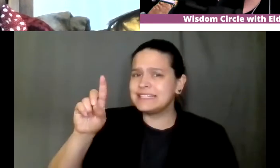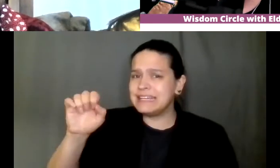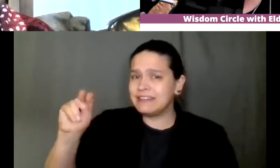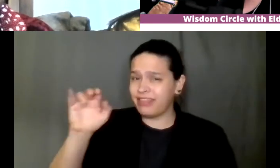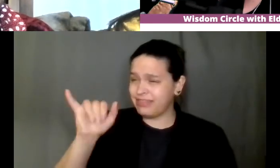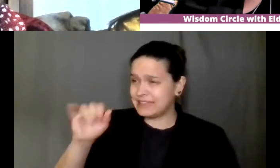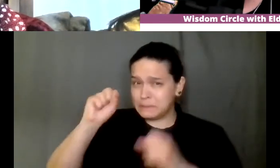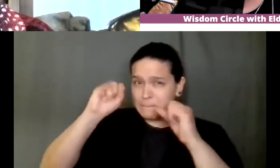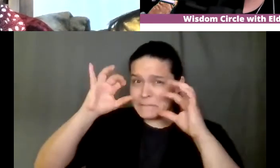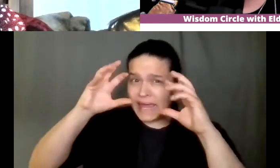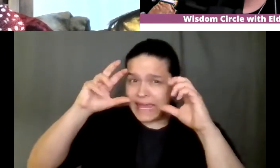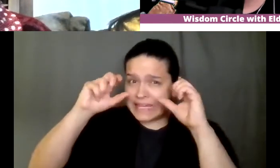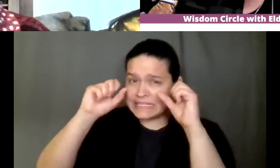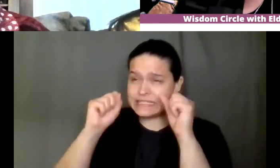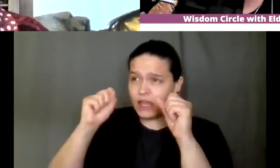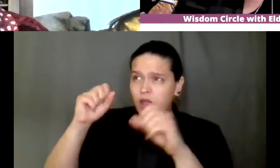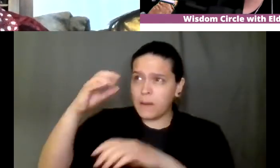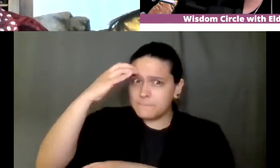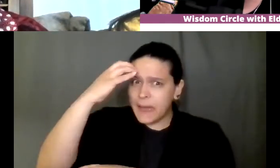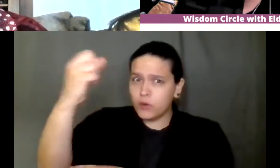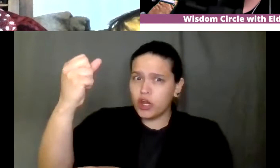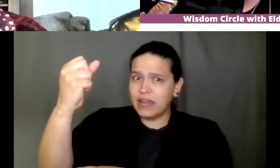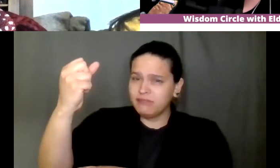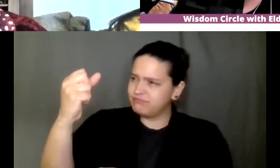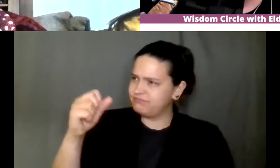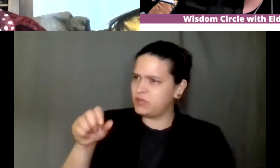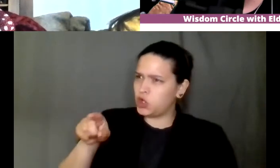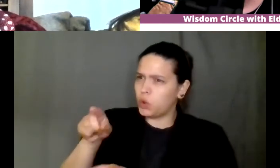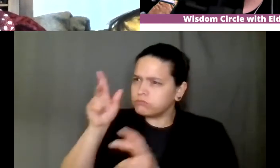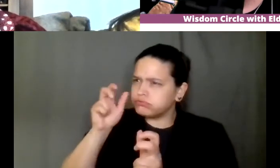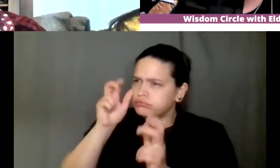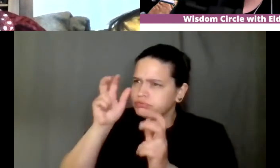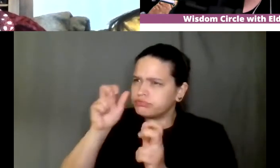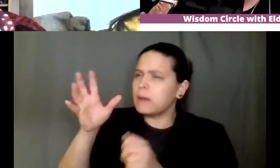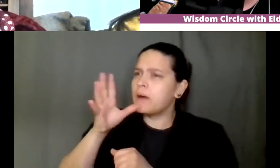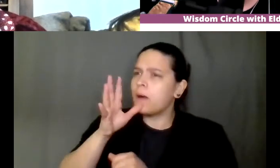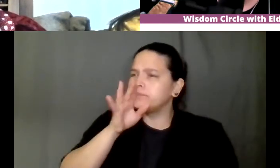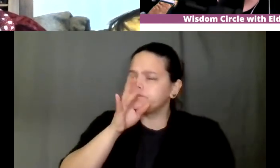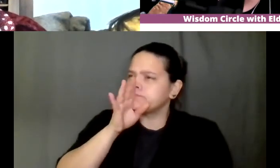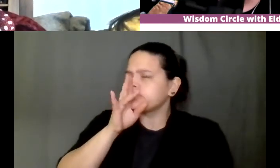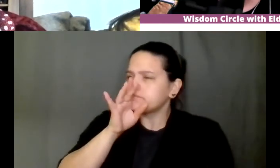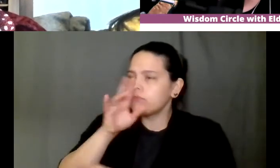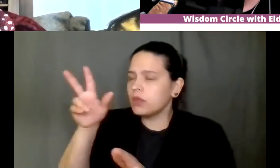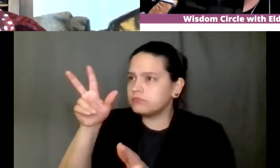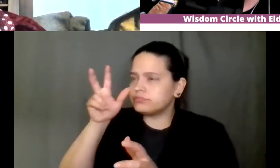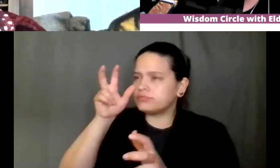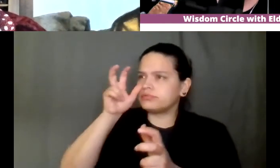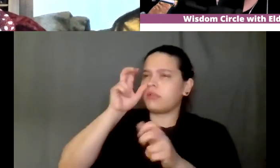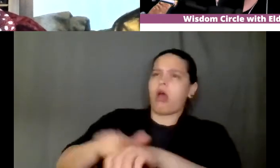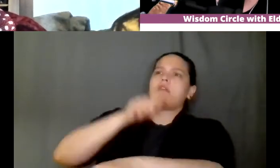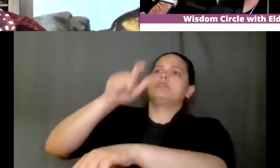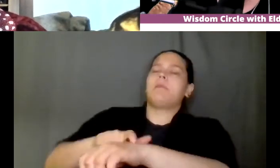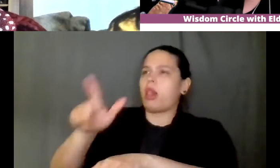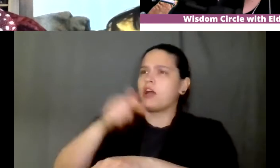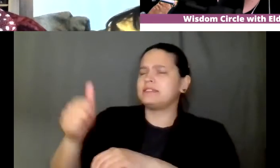longest consecutive interpreting I've ever heard in my life. And that was great. So next question I was